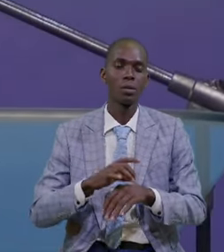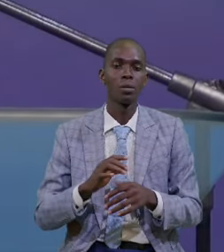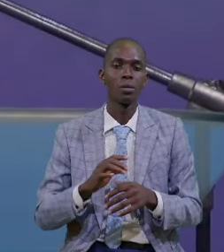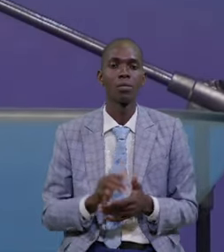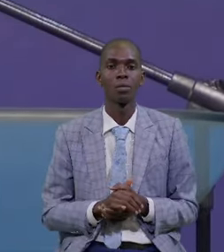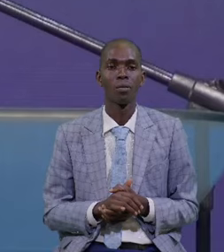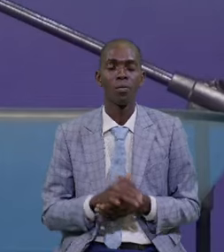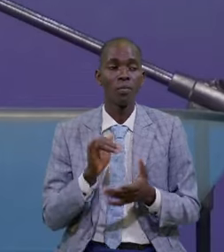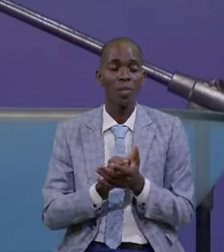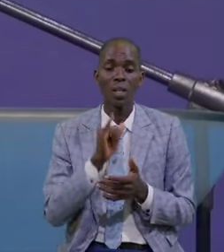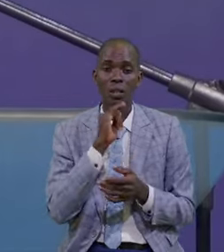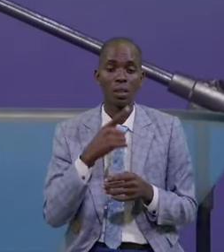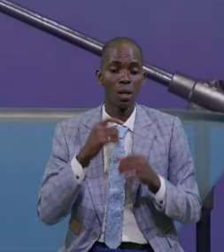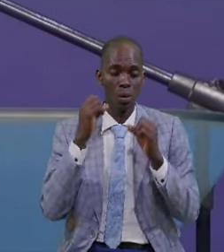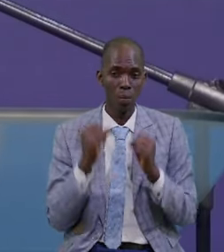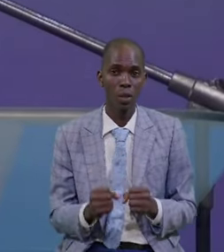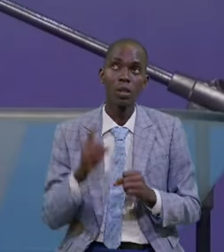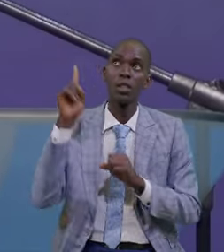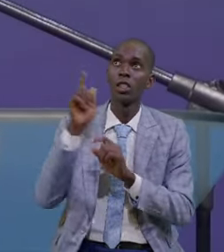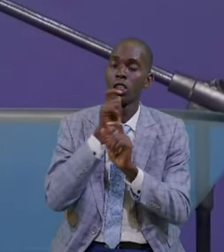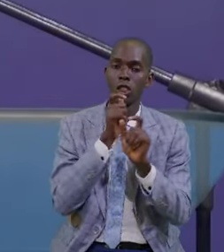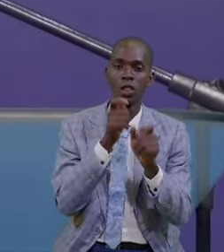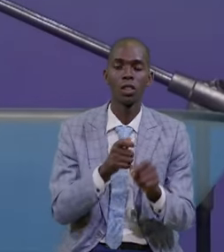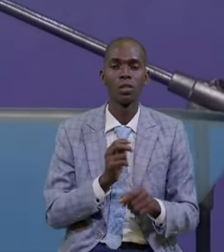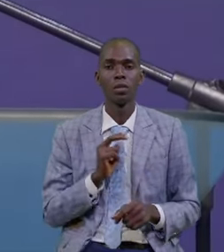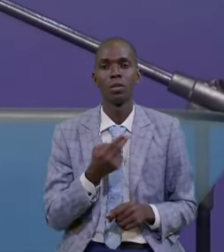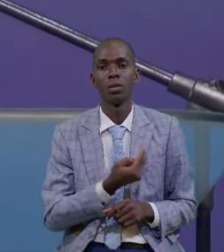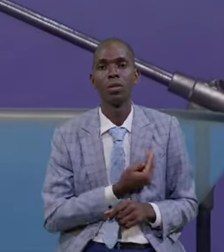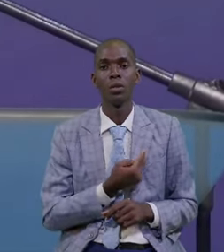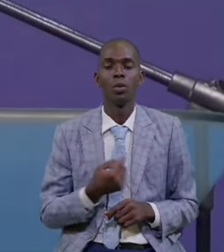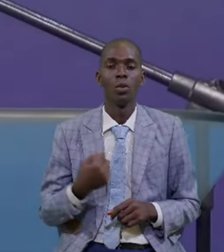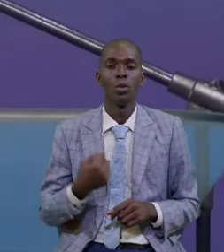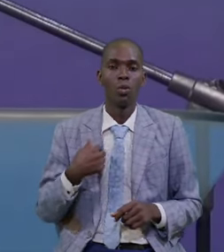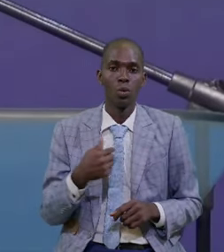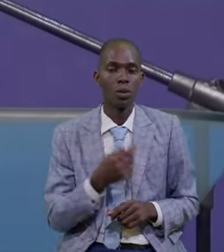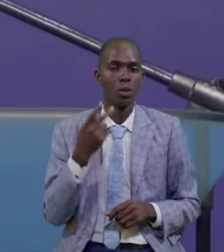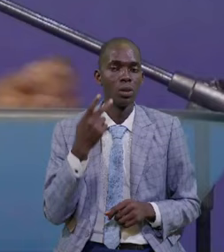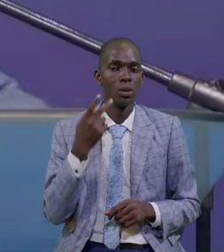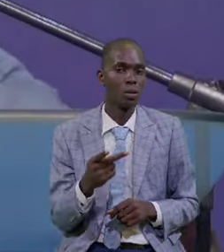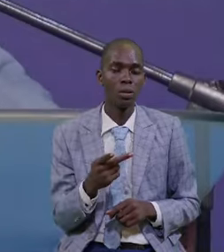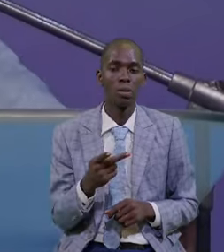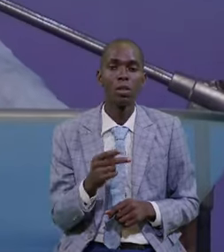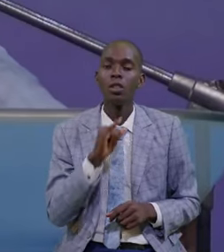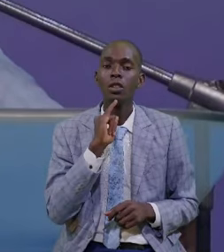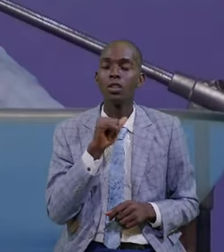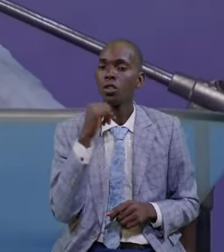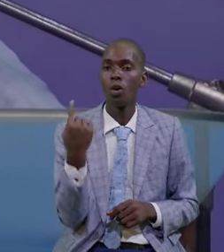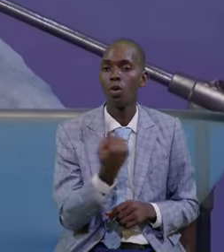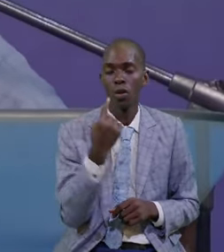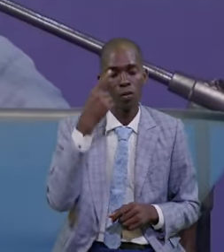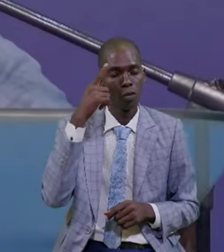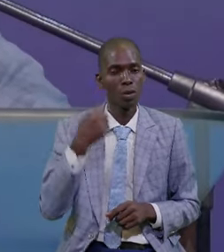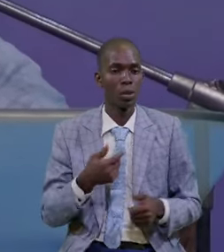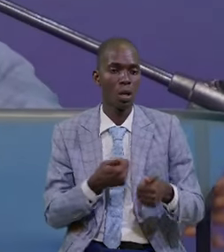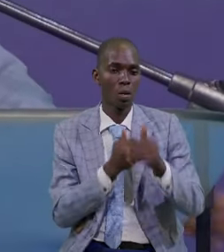the power he grants us. Was it only for the apostles? No, it's for all believers. Look at Acts